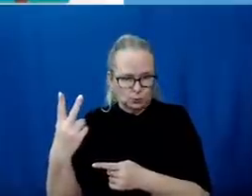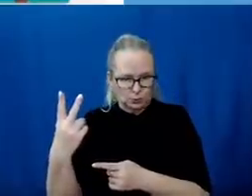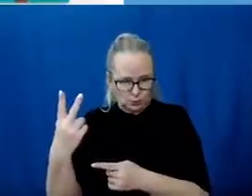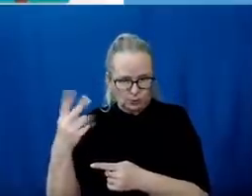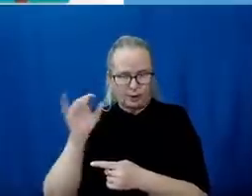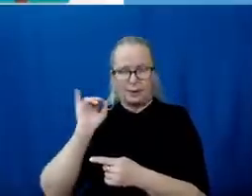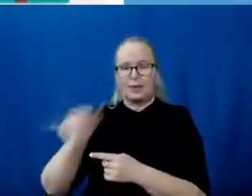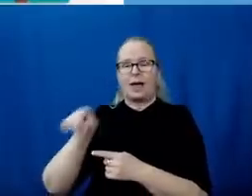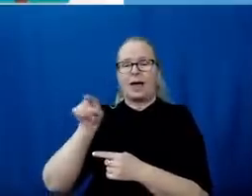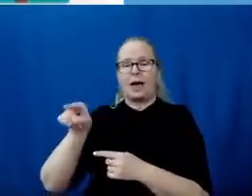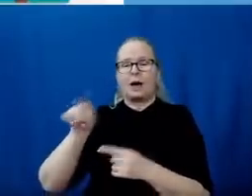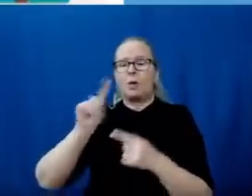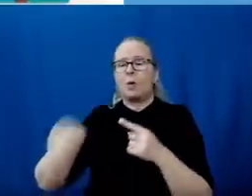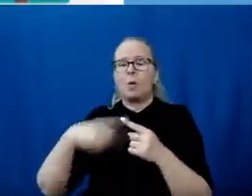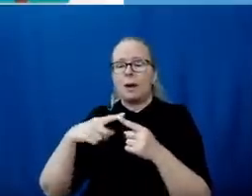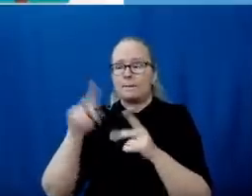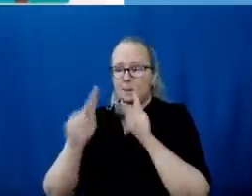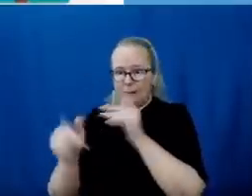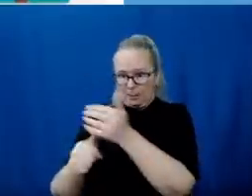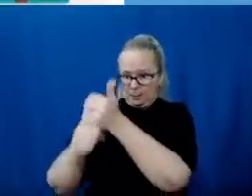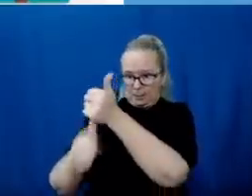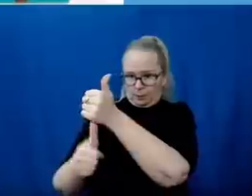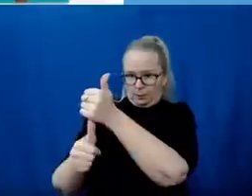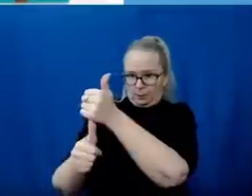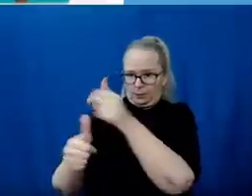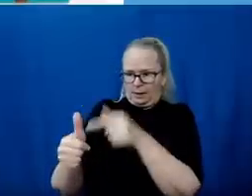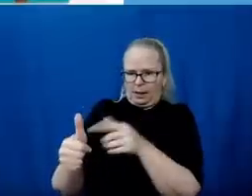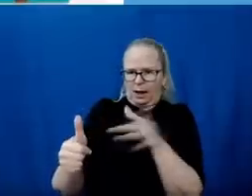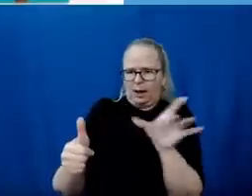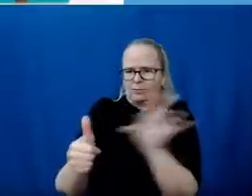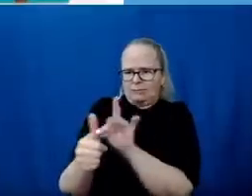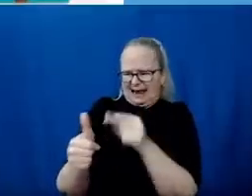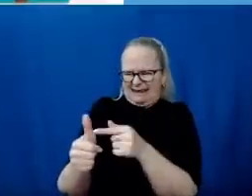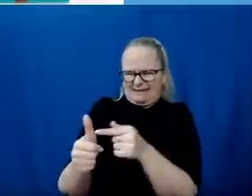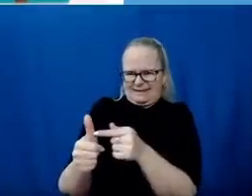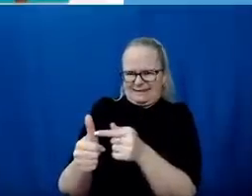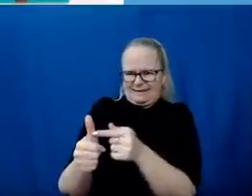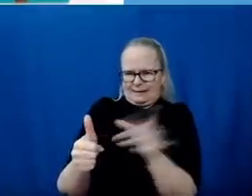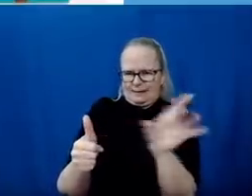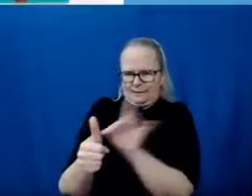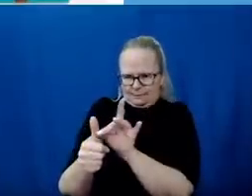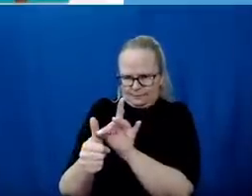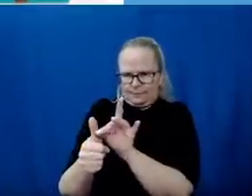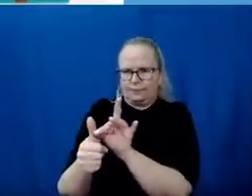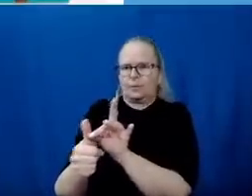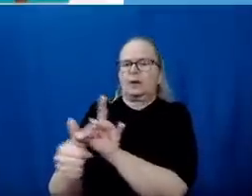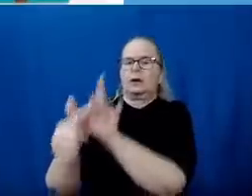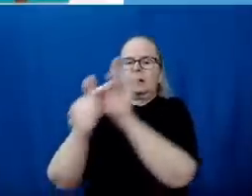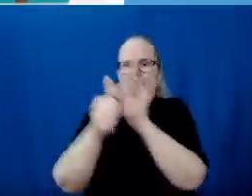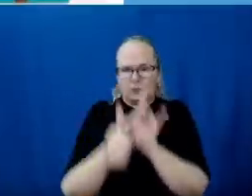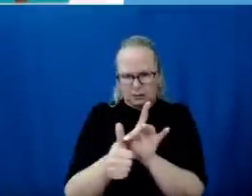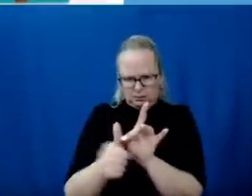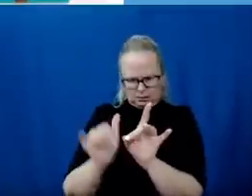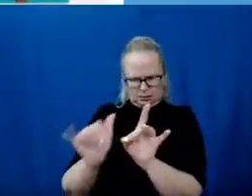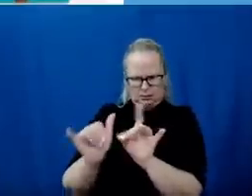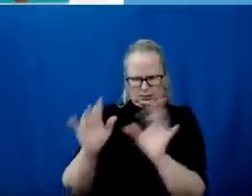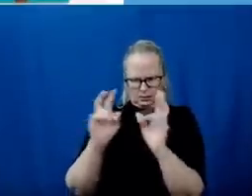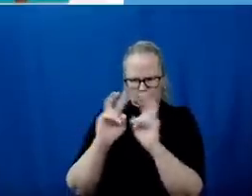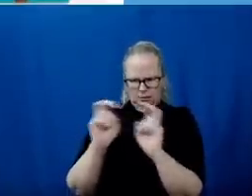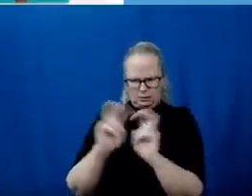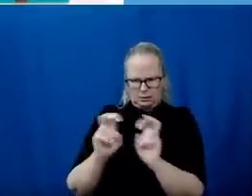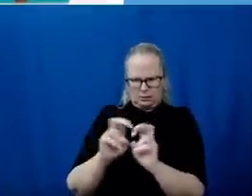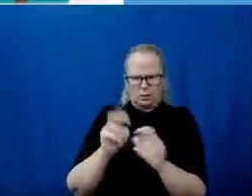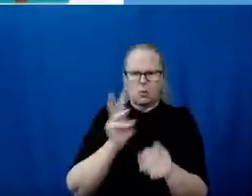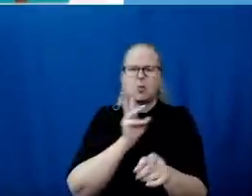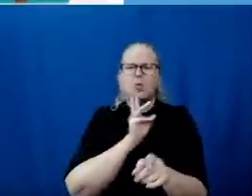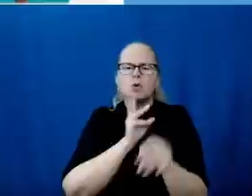RNA, remnants of the virus, are shed into the feces of infected individuals. And by measuring wastewater from